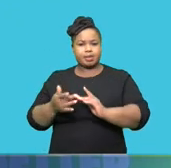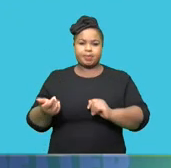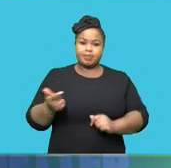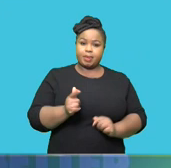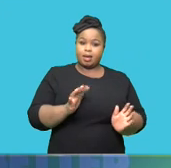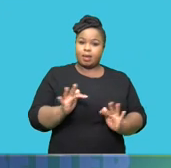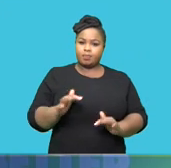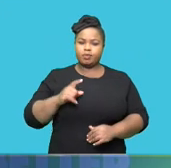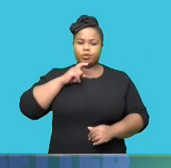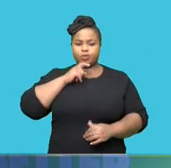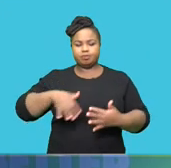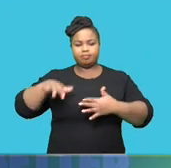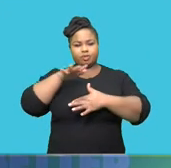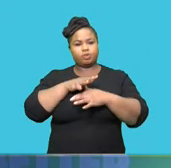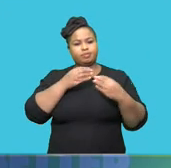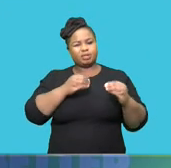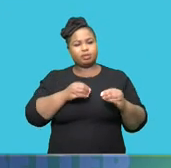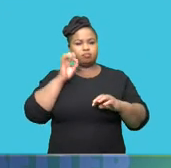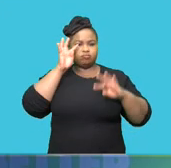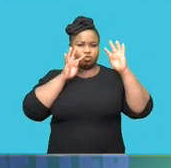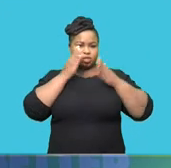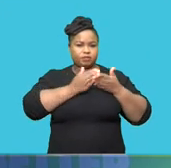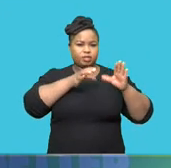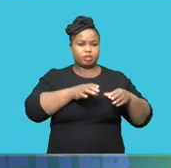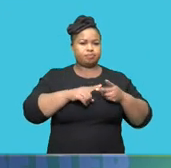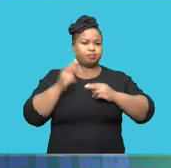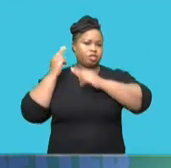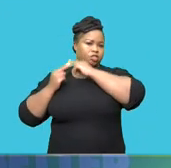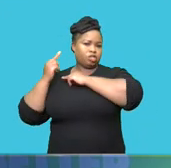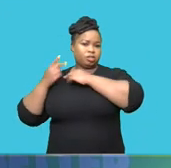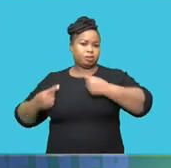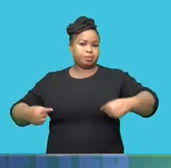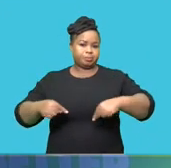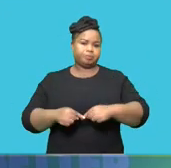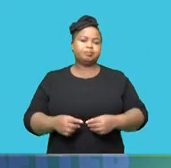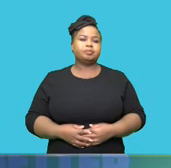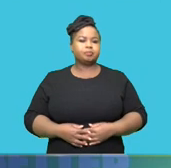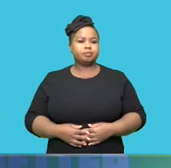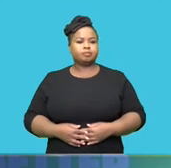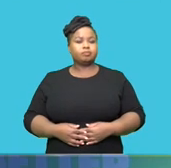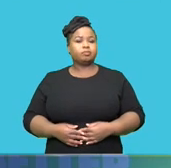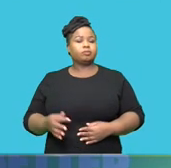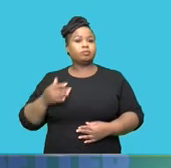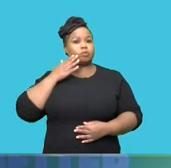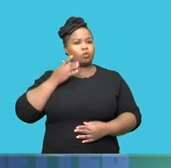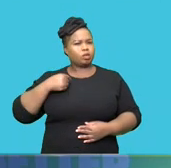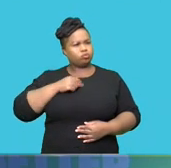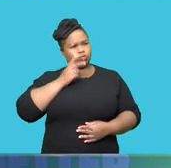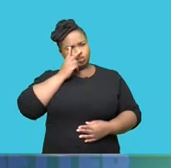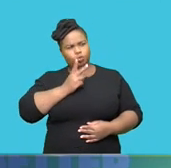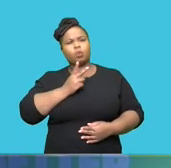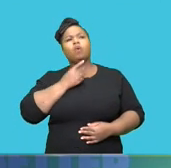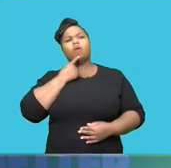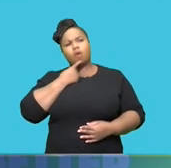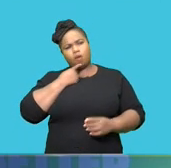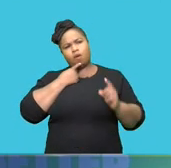Using our core business, the creative sector, our heritage. So when we saw that there is